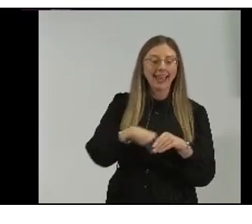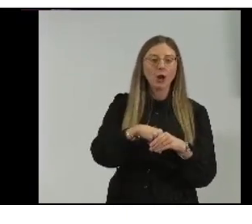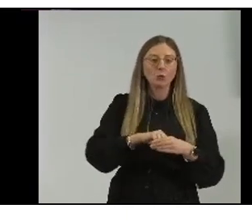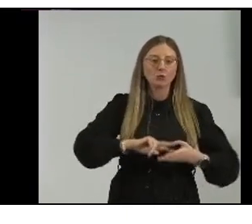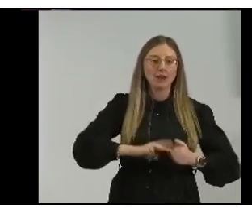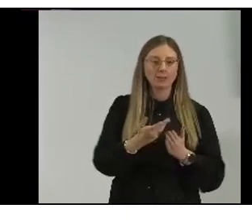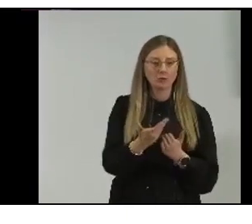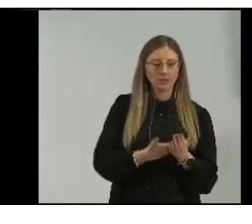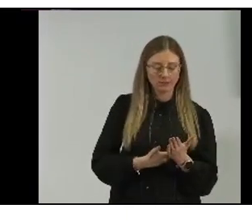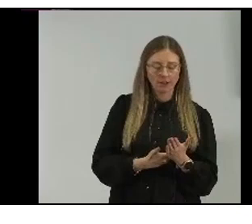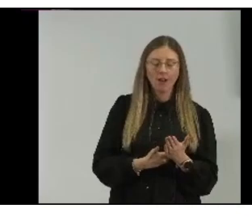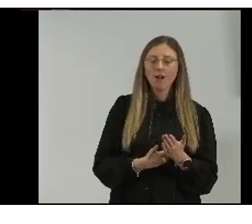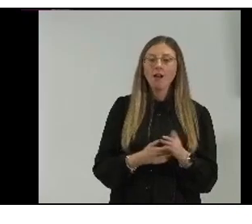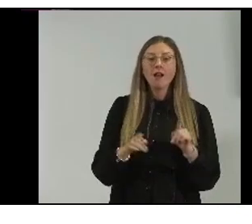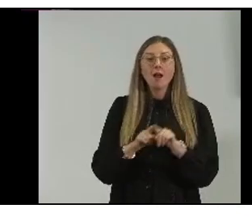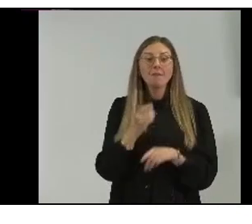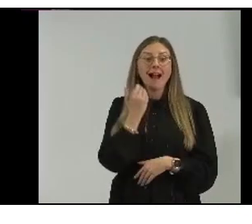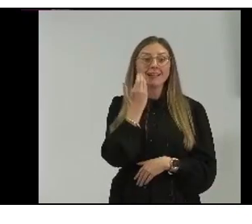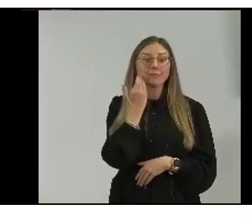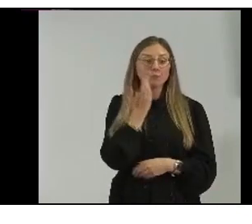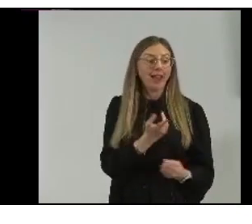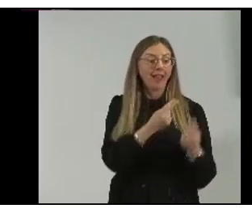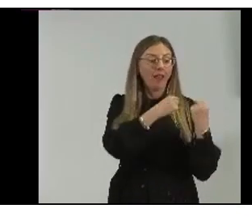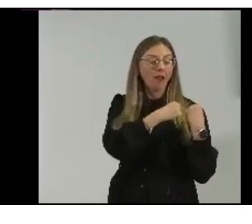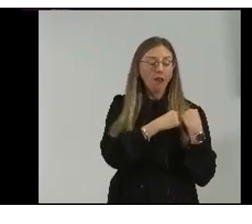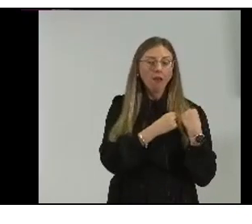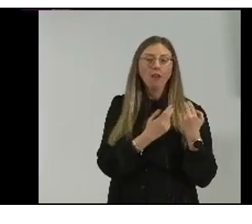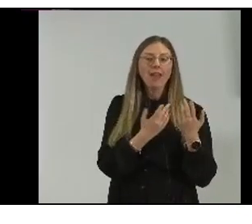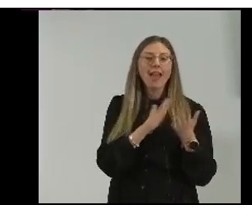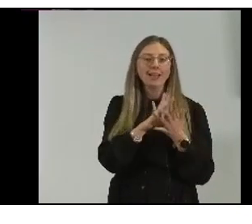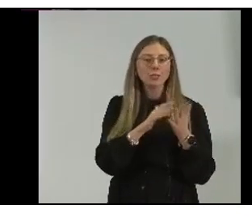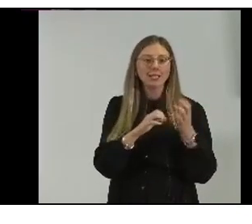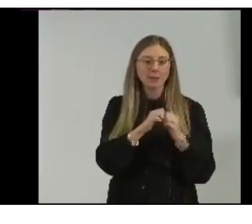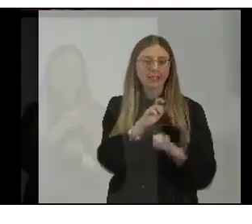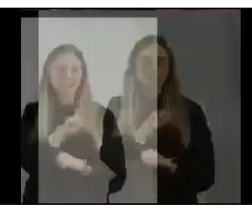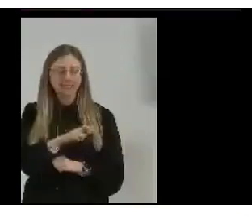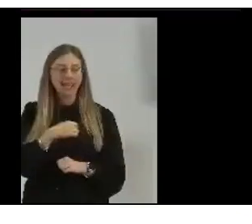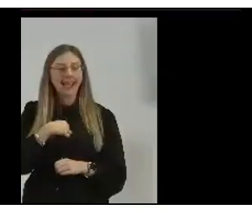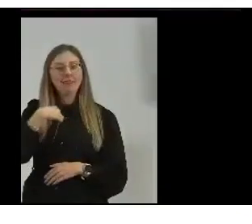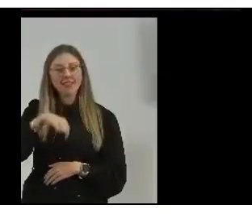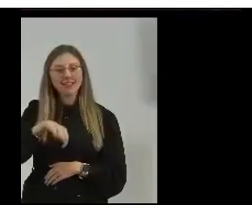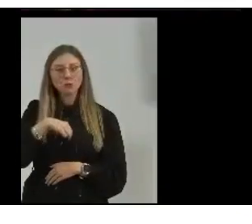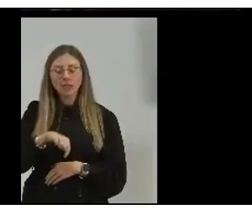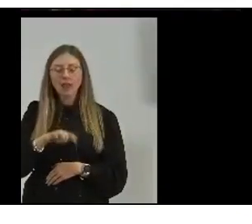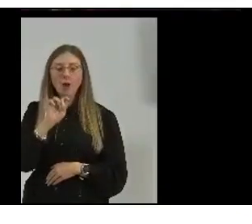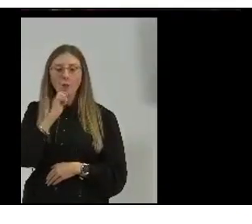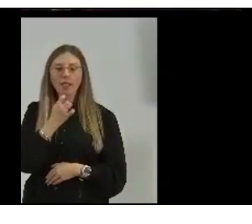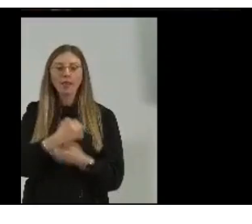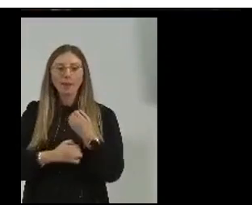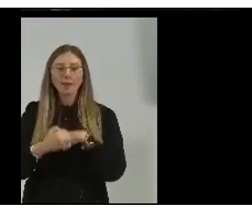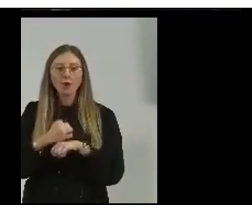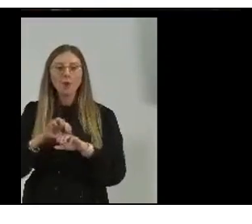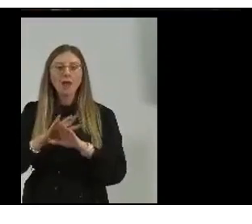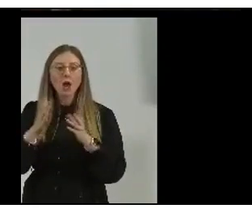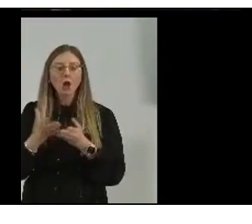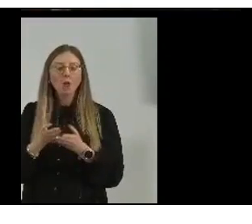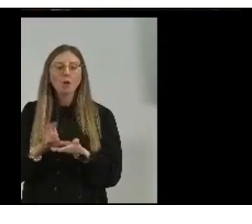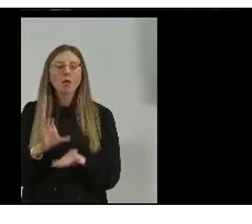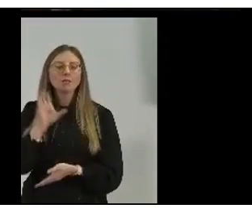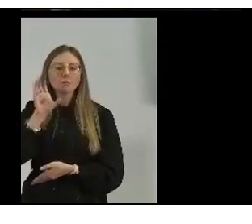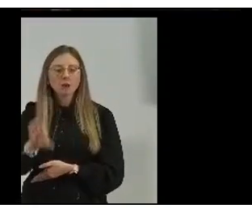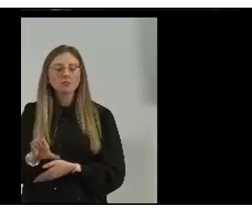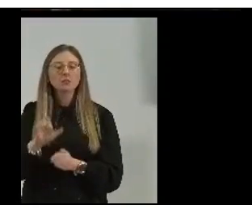agenda. In addition to my day-to-day responsibility in HSBC, this year I volunteered myself to be the global sponsor of